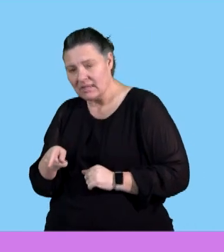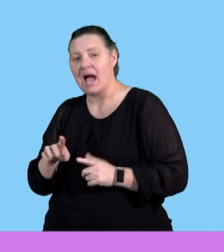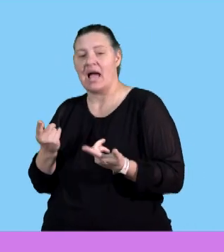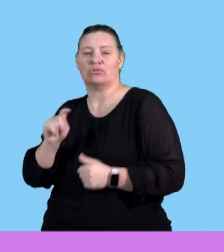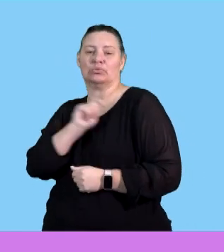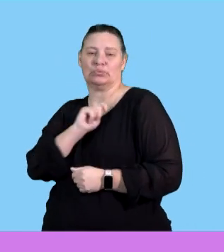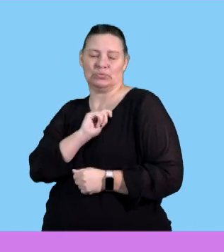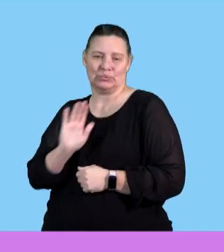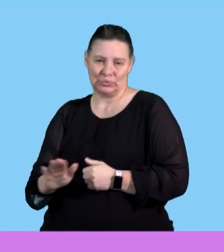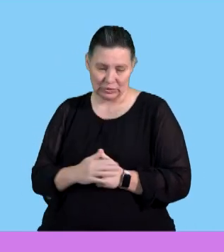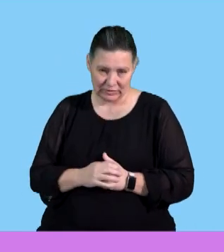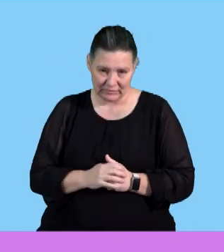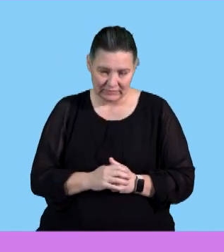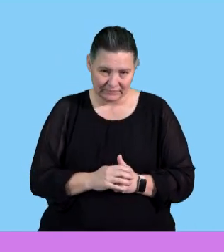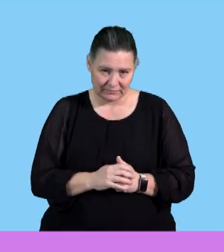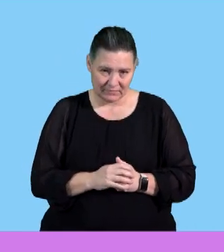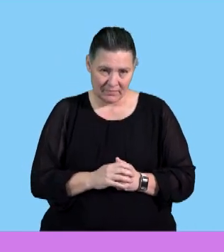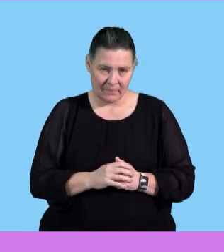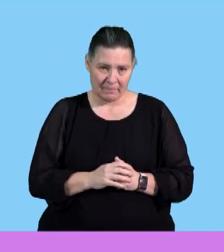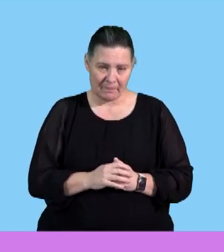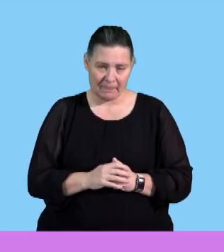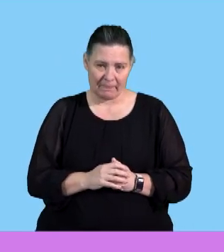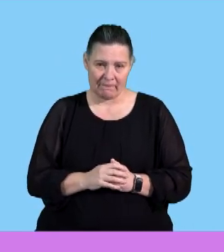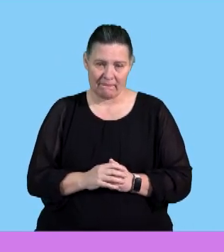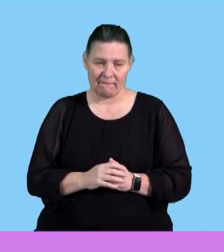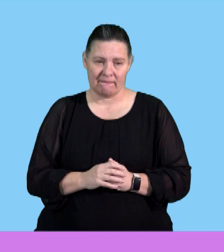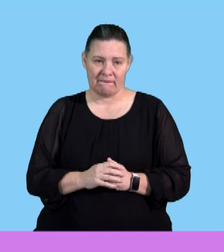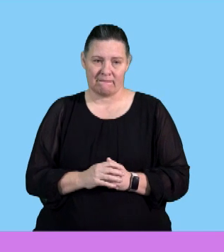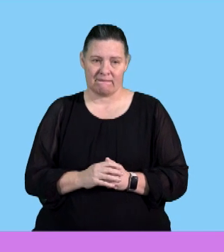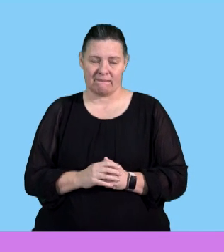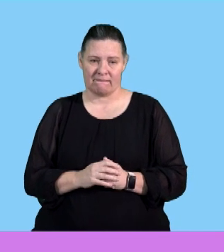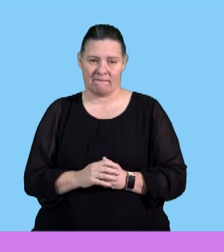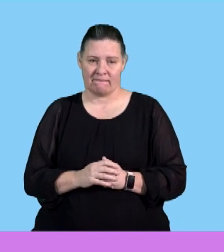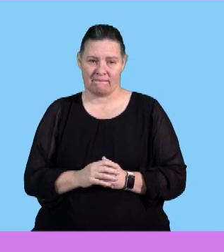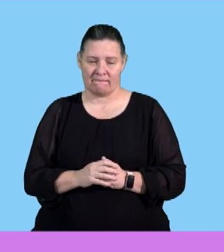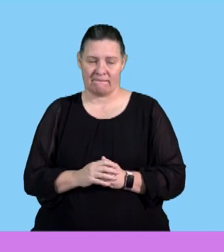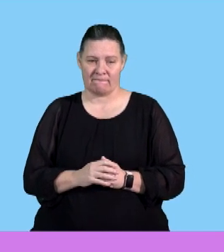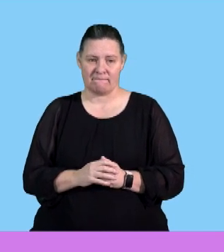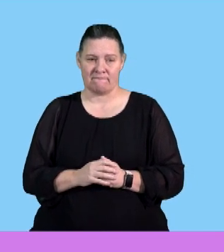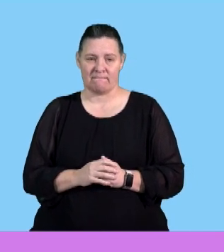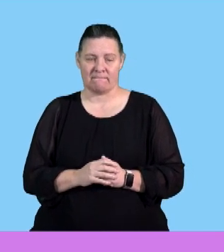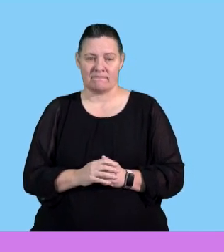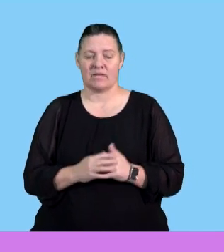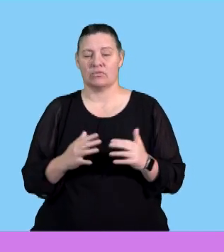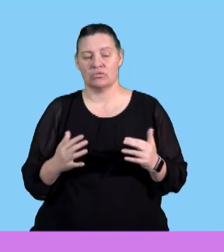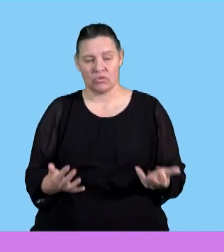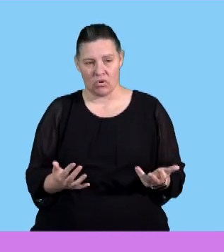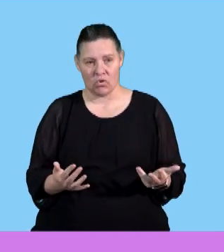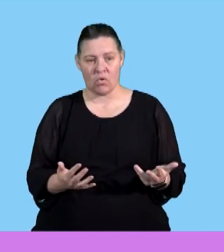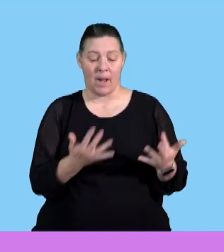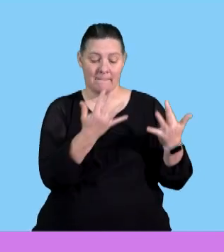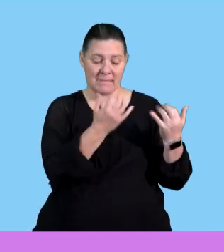plan to spend and receive, and the income and expenditure statement is the actual spending.